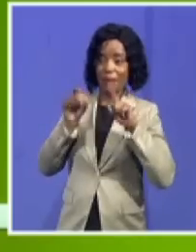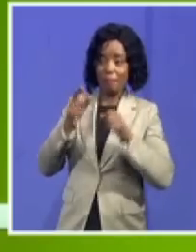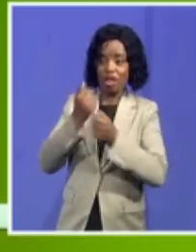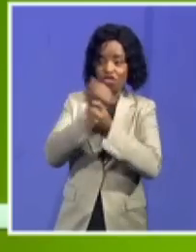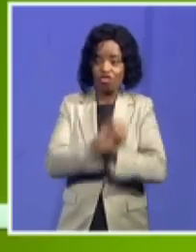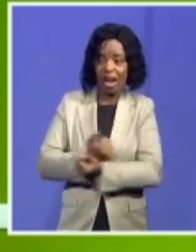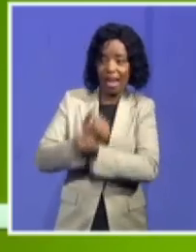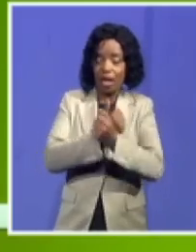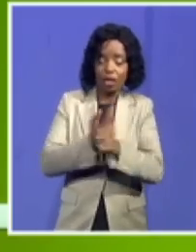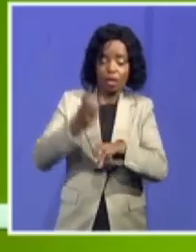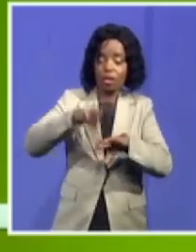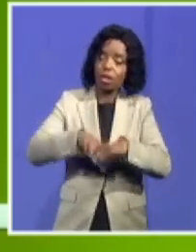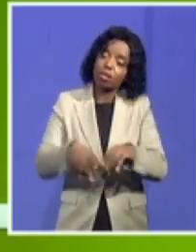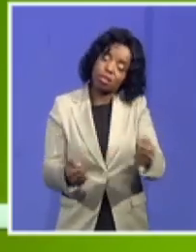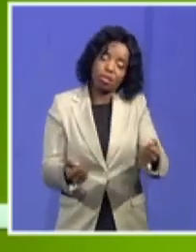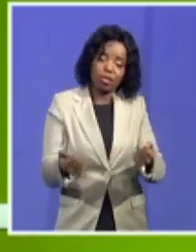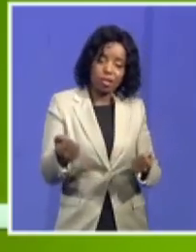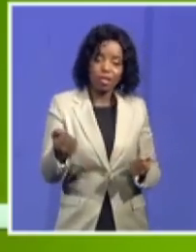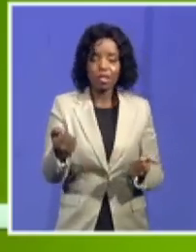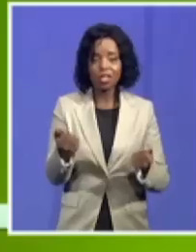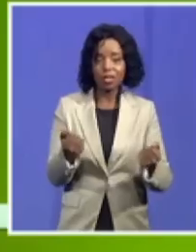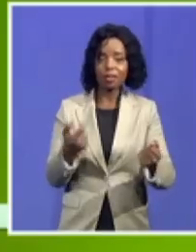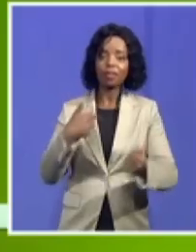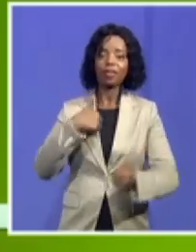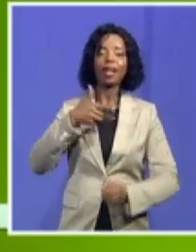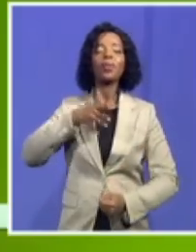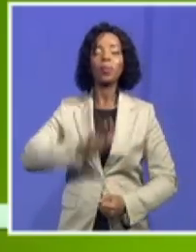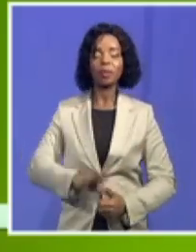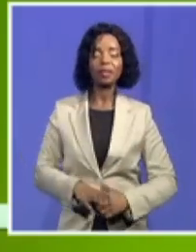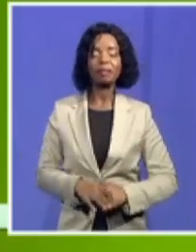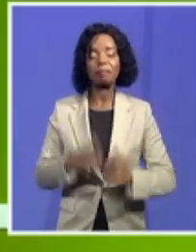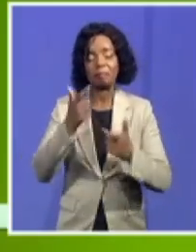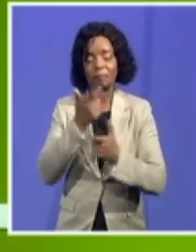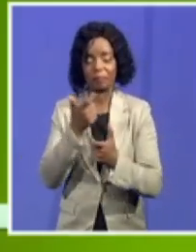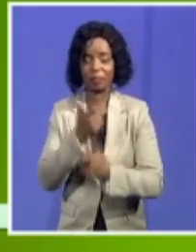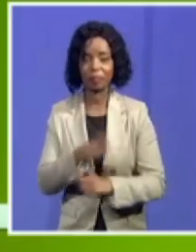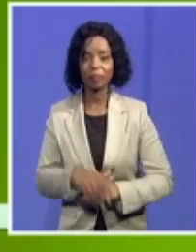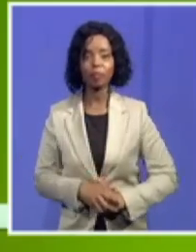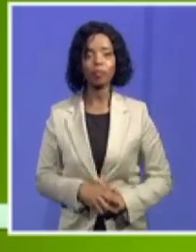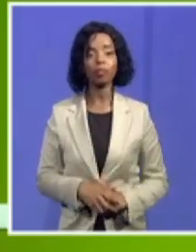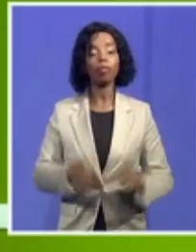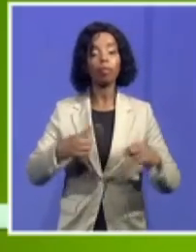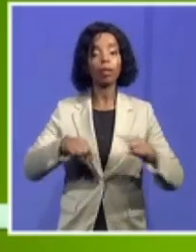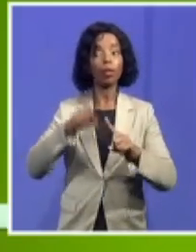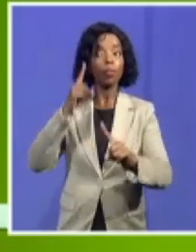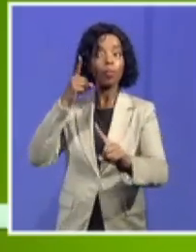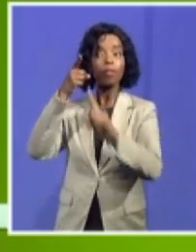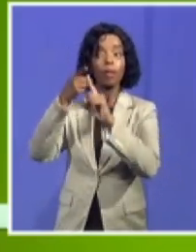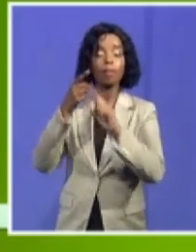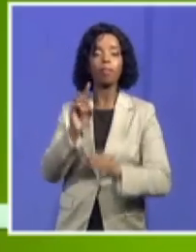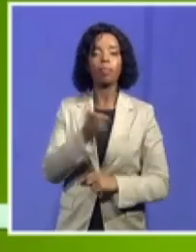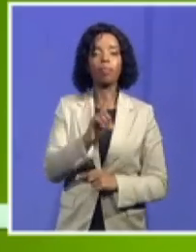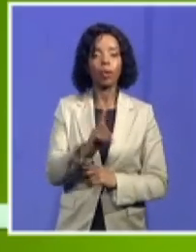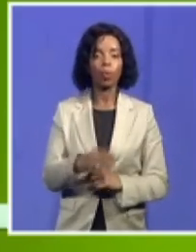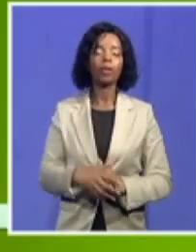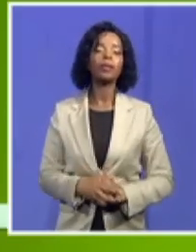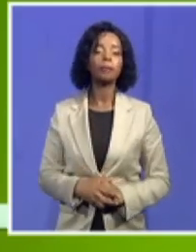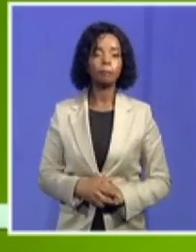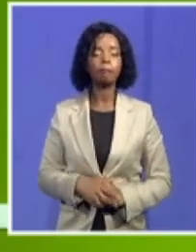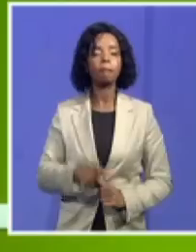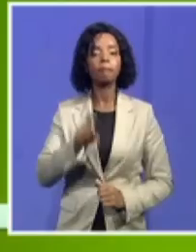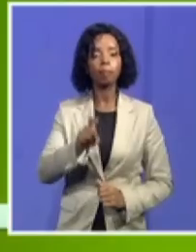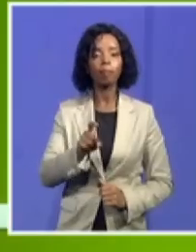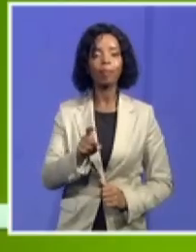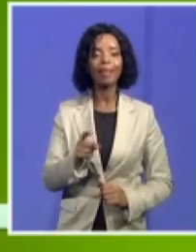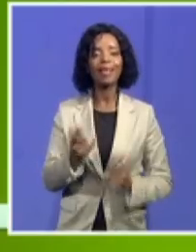We aim to be not only an important hub for the production and export of green